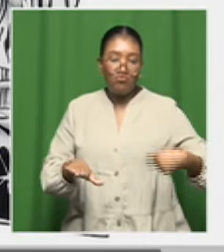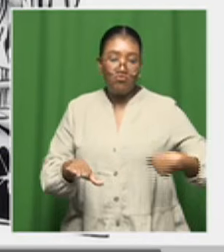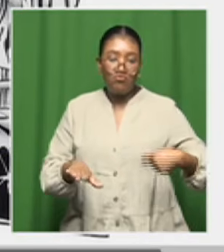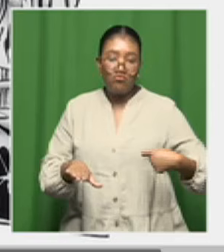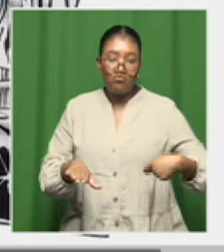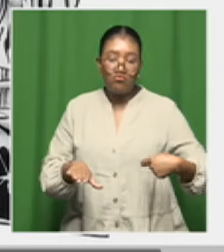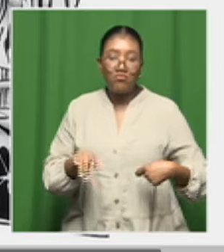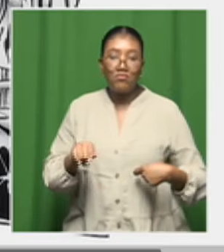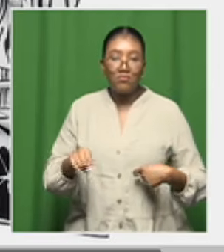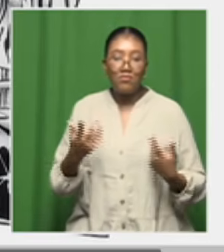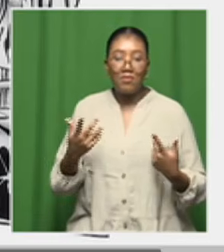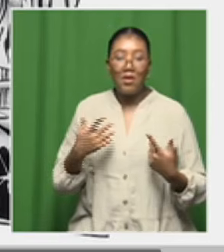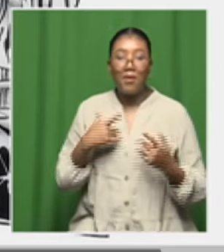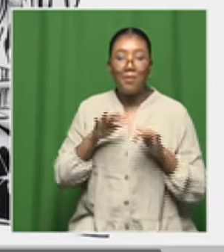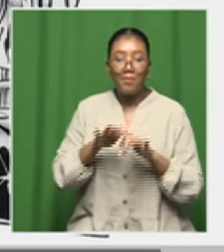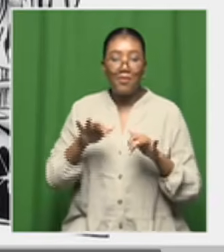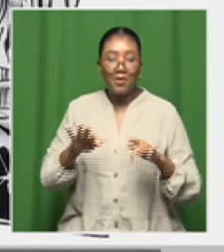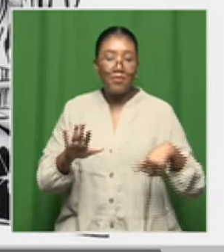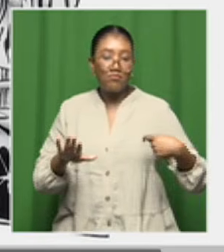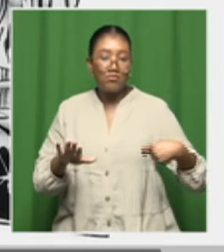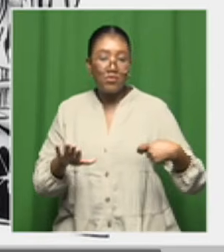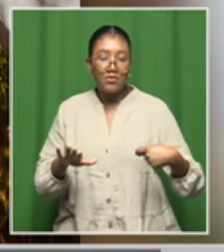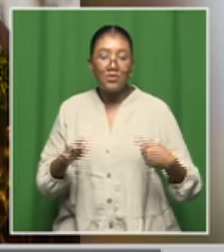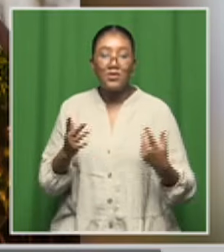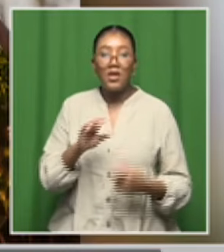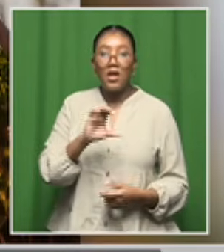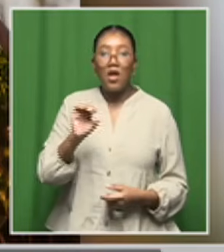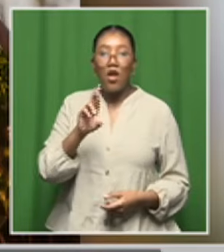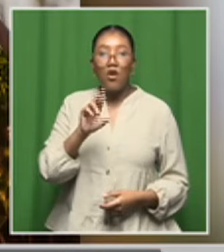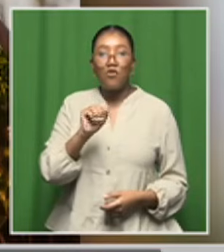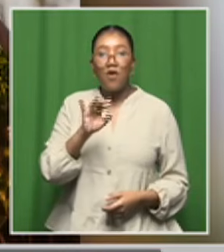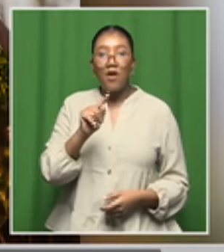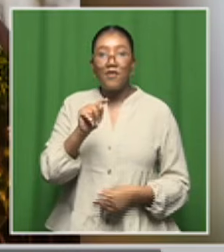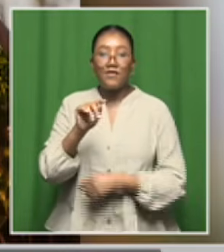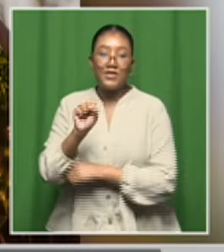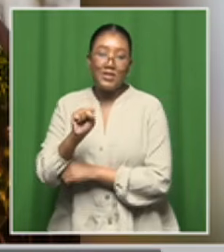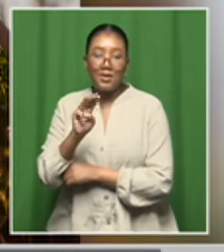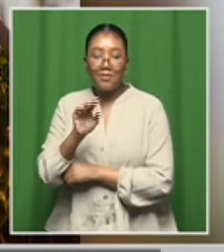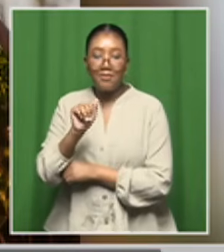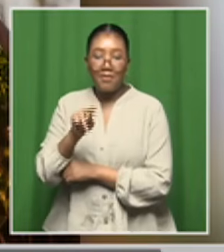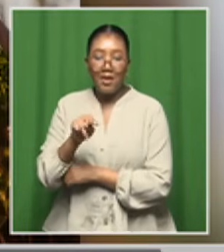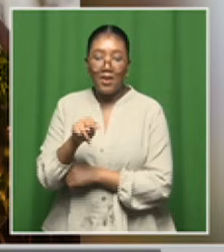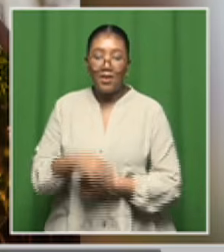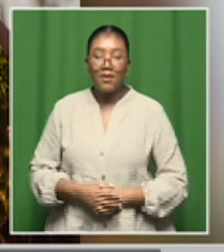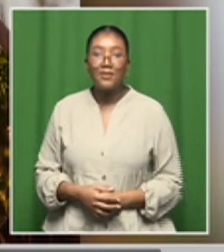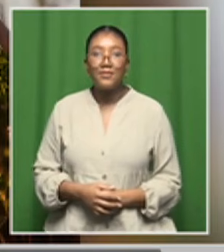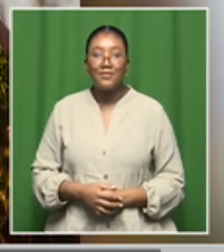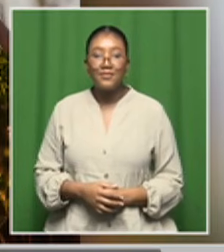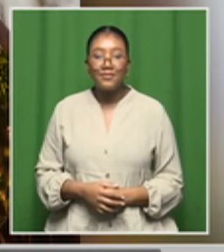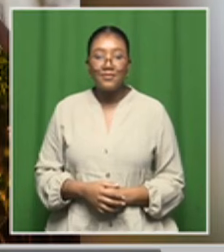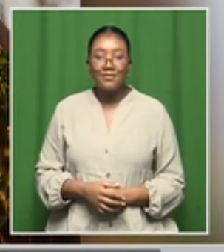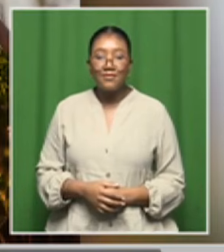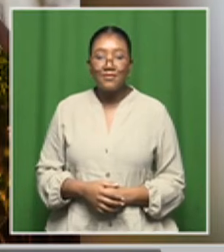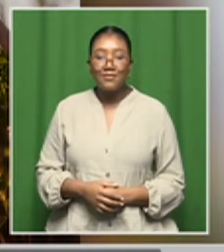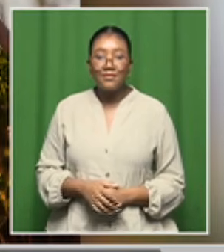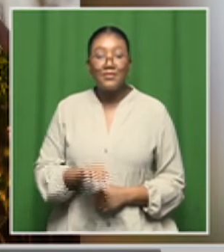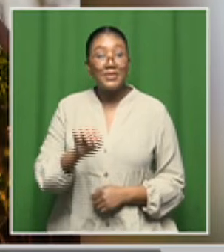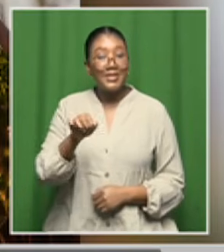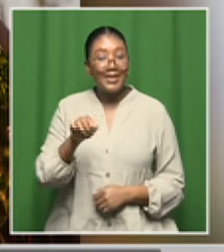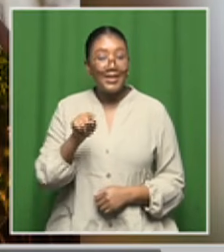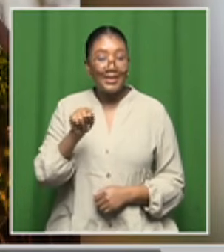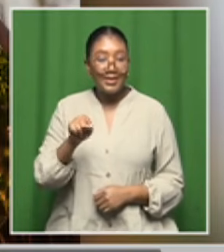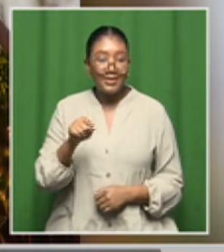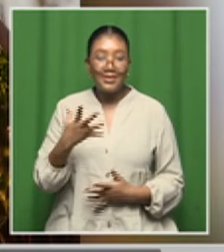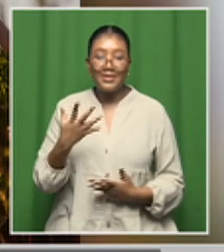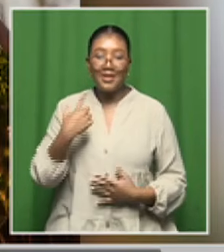by craftsmen, well-equipped craftsmen. Yes. Well, thank you for speaking to that. I know that it's obviously deeply personal, and